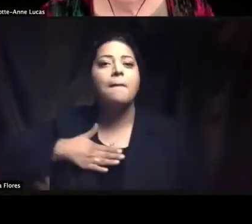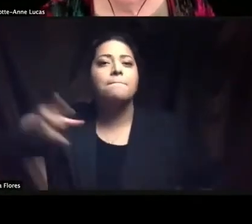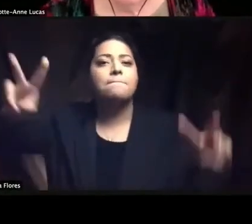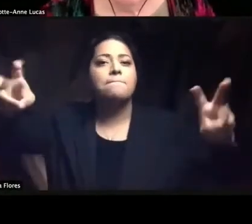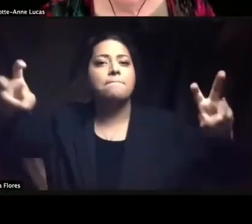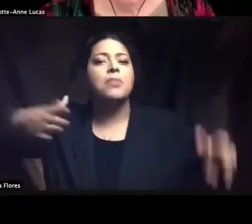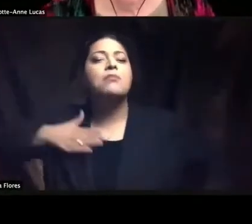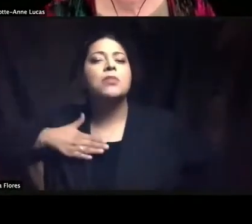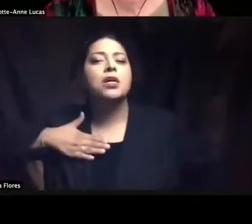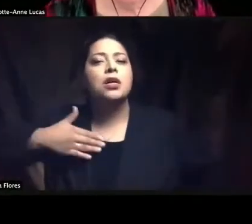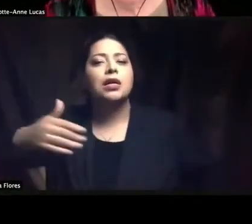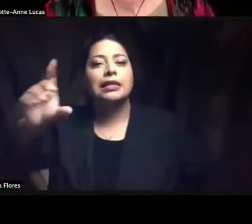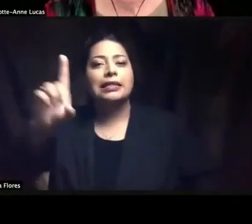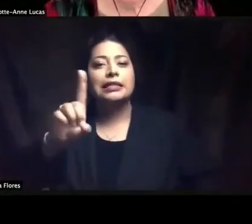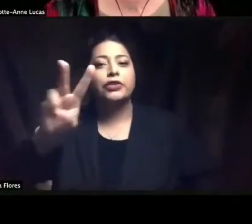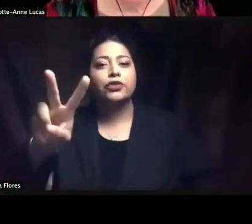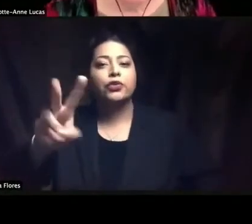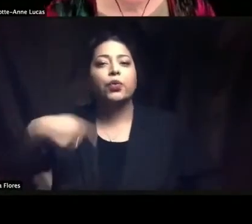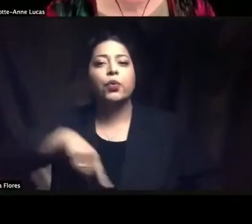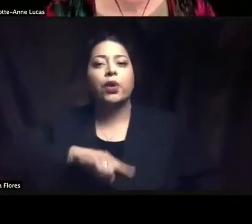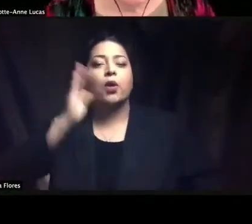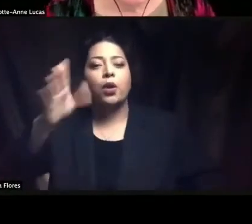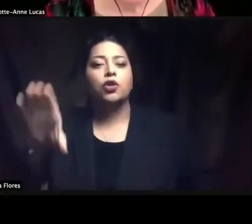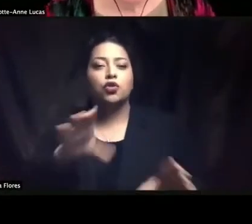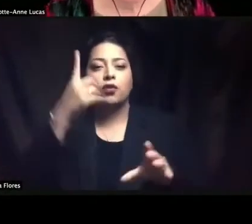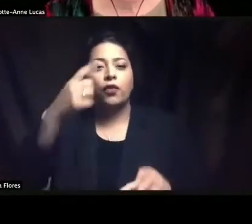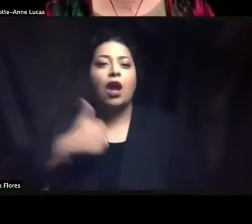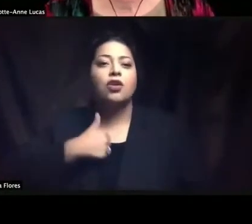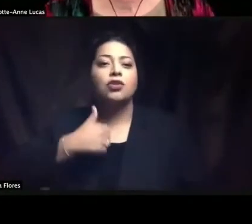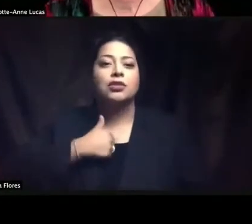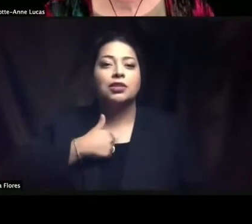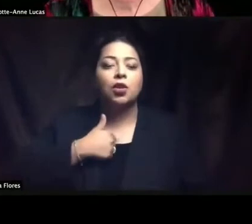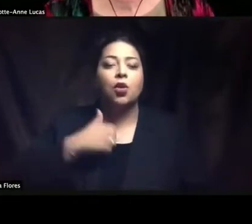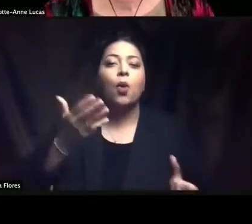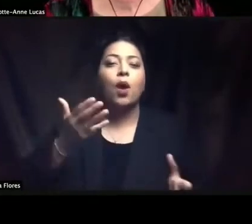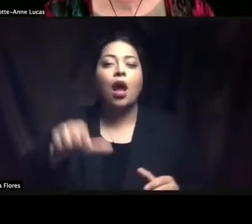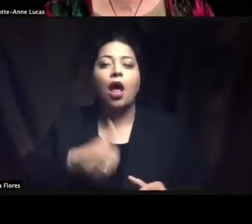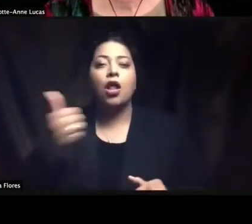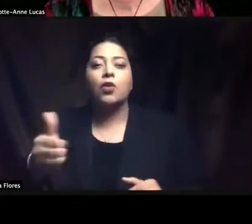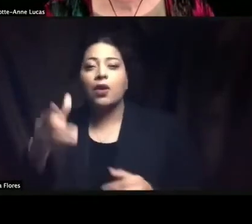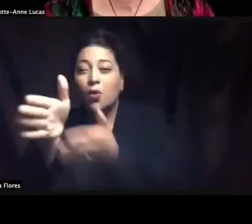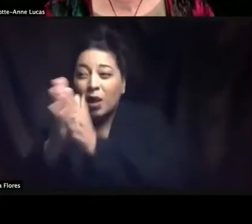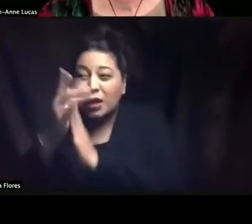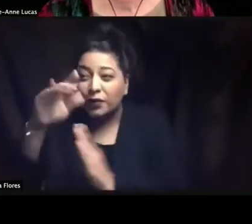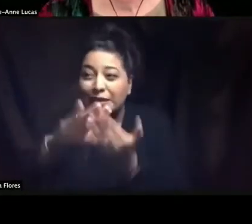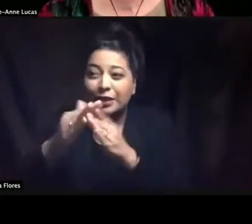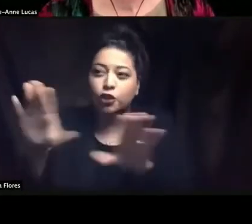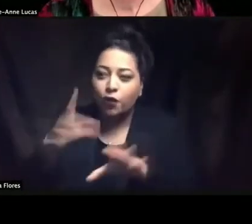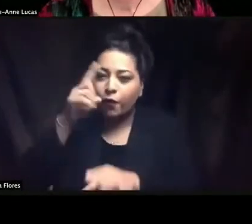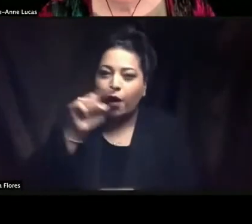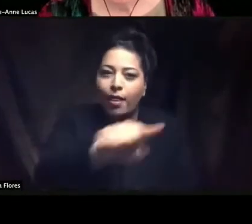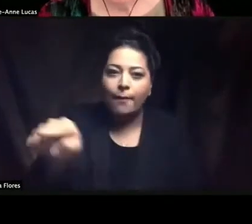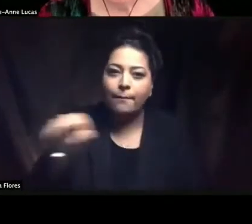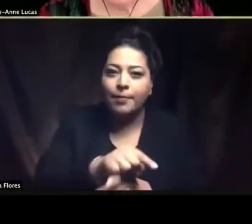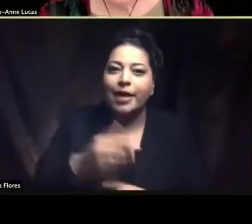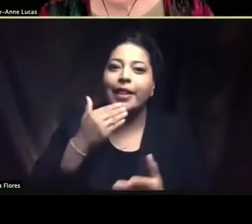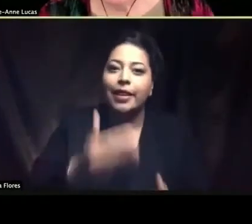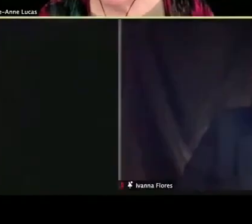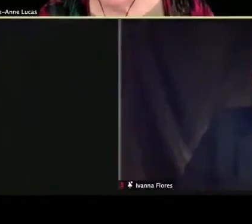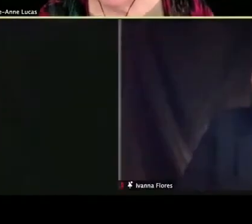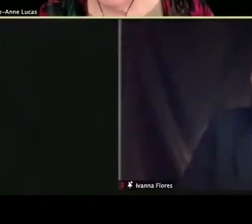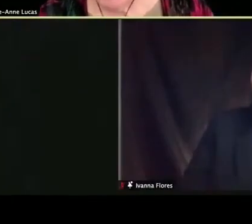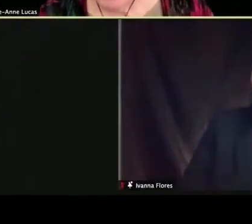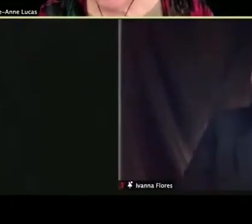that in District 2, we will do for ourselves what others ask the city to do for them. Thank you. Thank